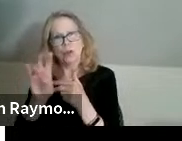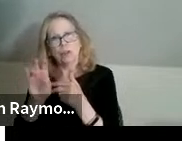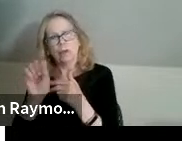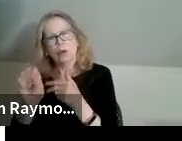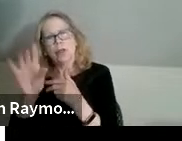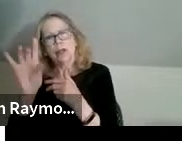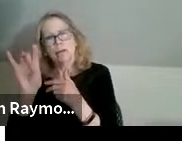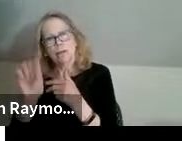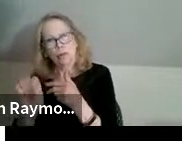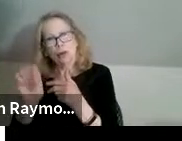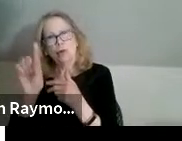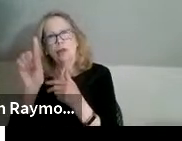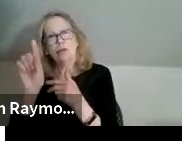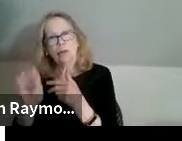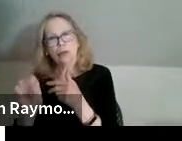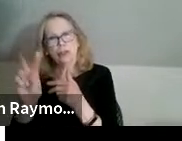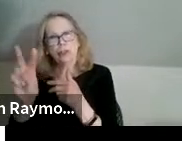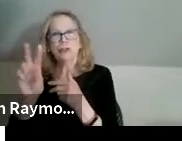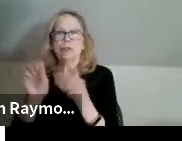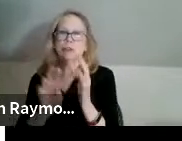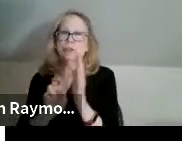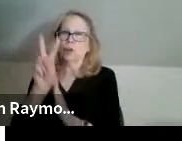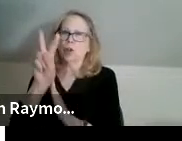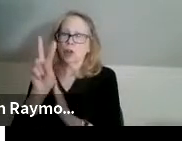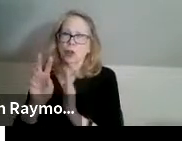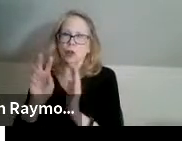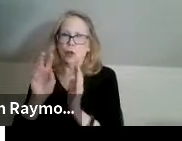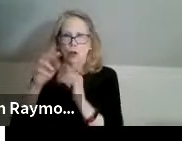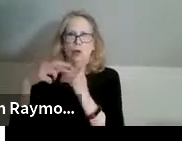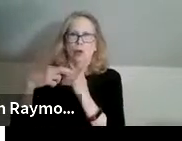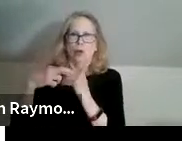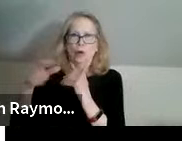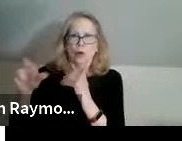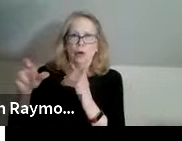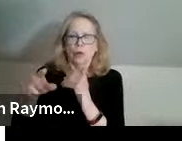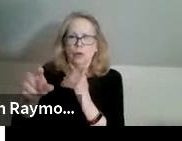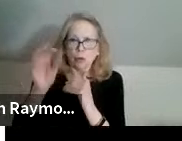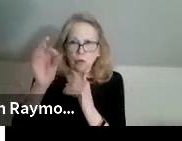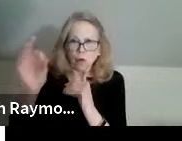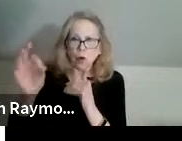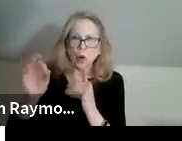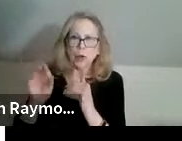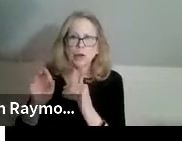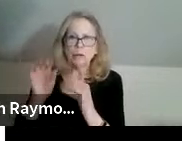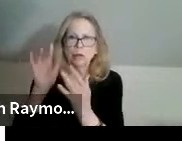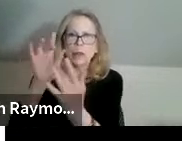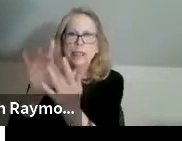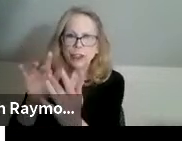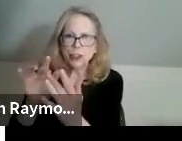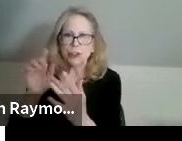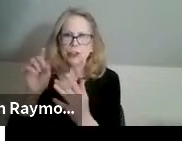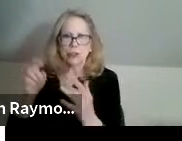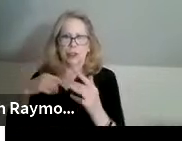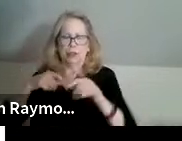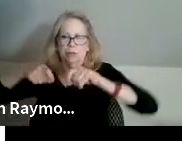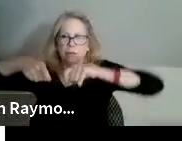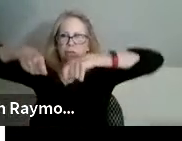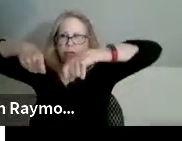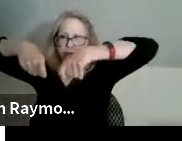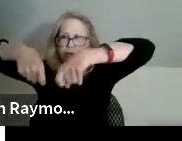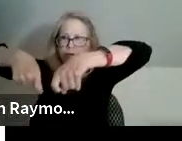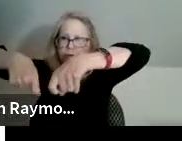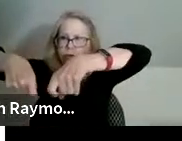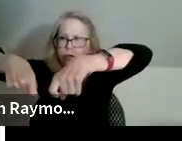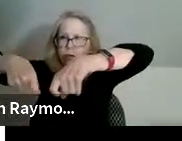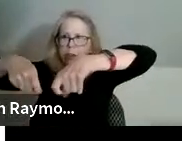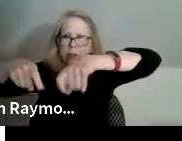407.8.1.2. This is the vertical reference plane for forward reach. And so again, the issue here, you have forward reach where there's no